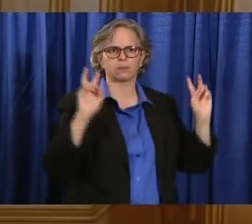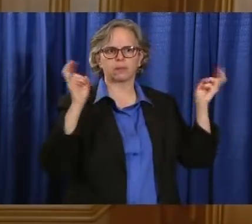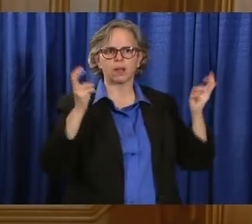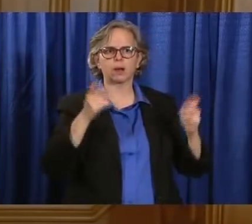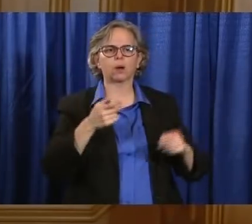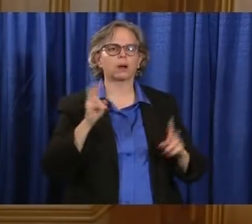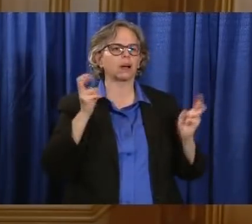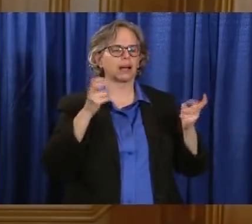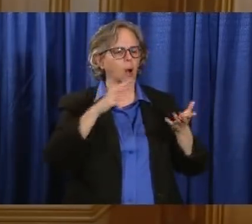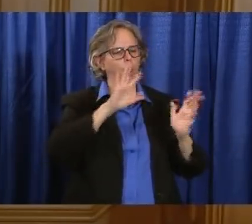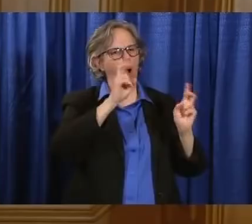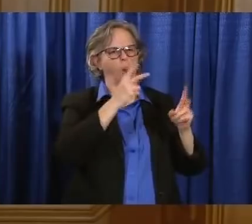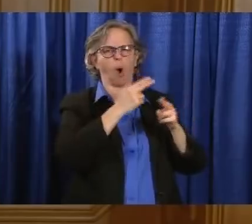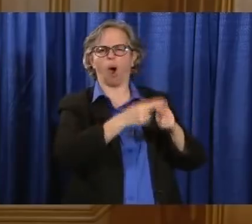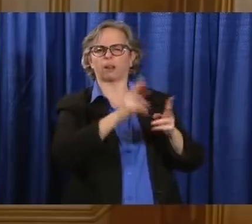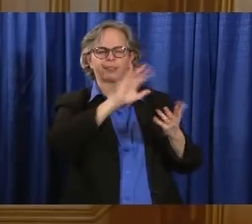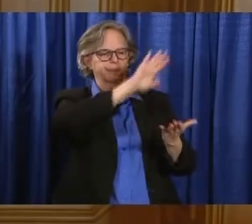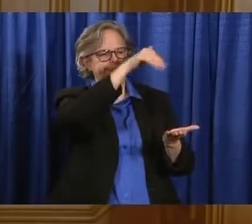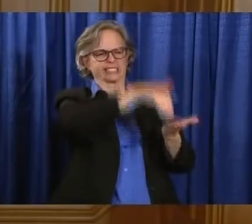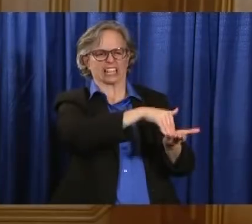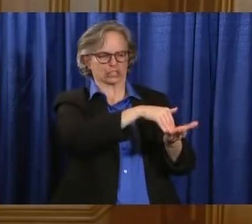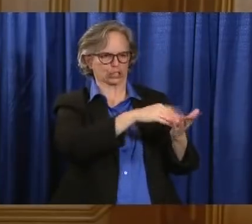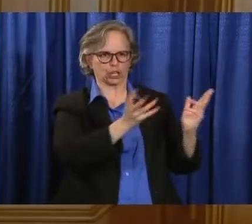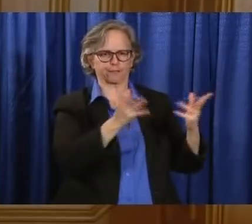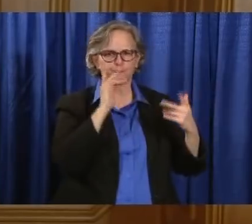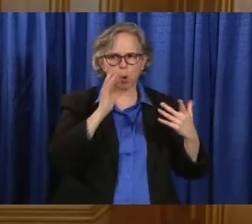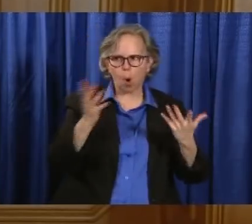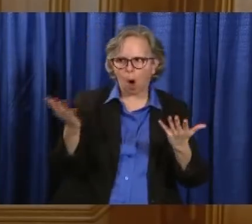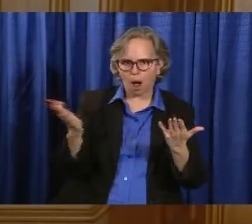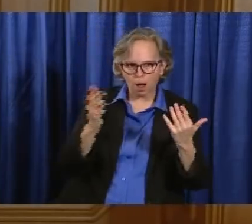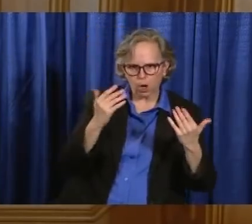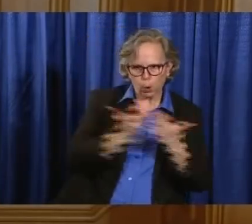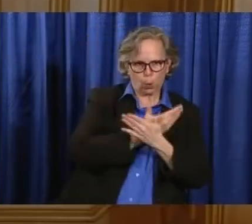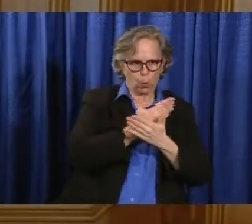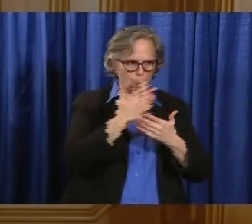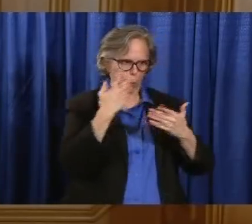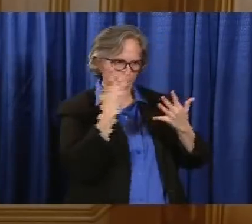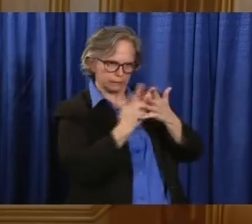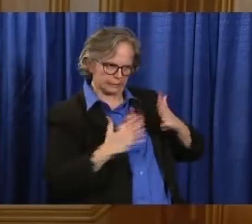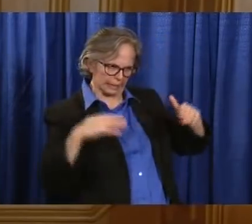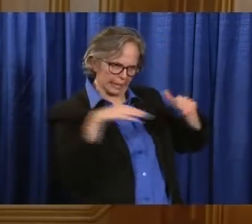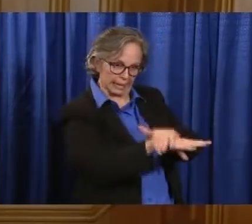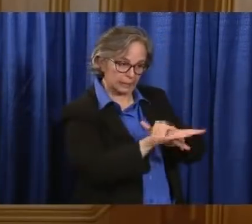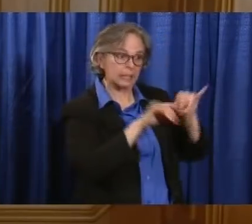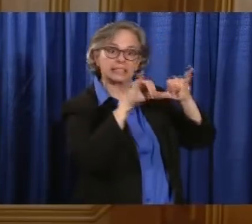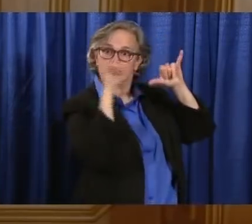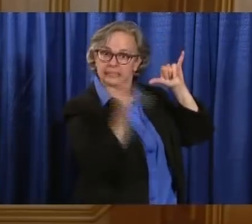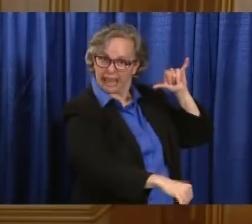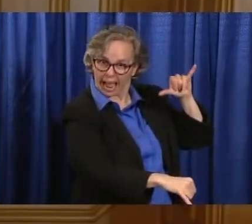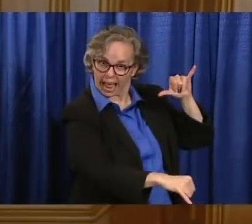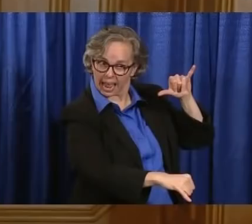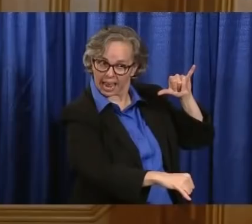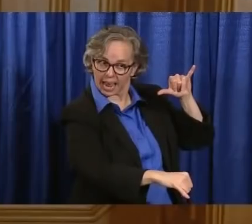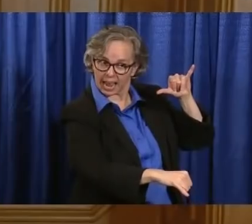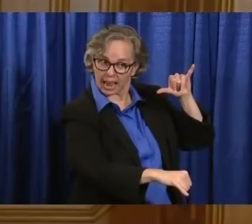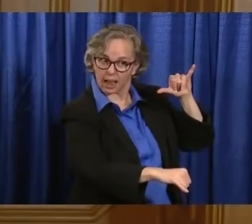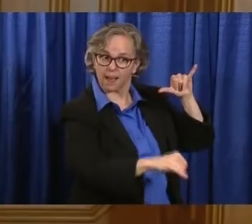one of those, and then eventually they move into the general prison population. So these are all